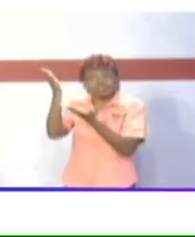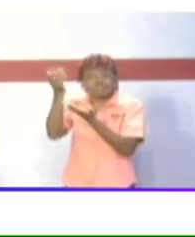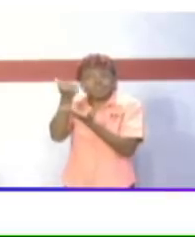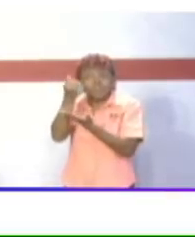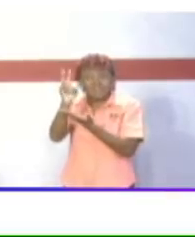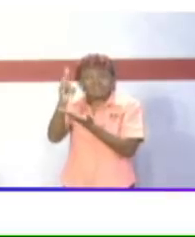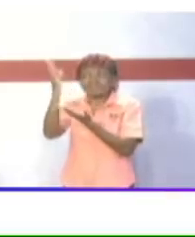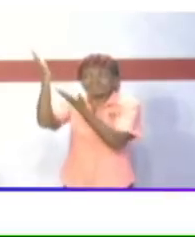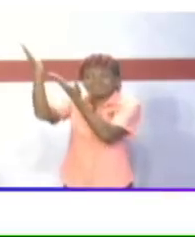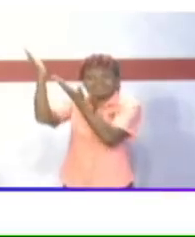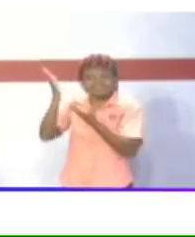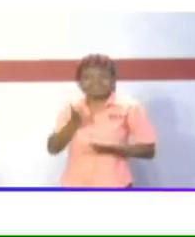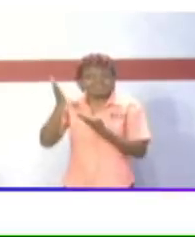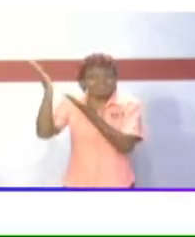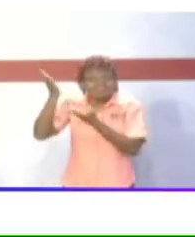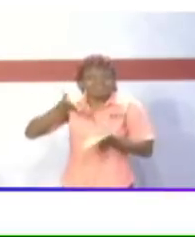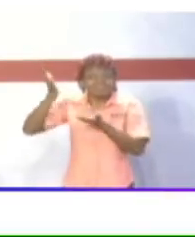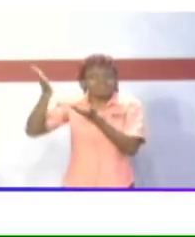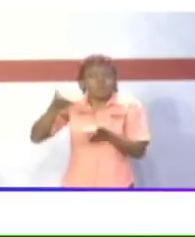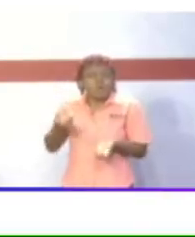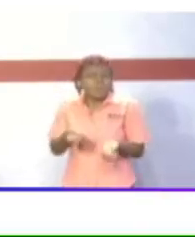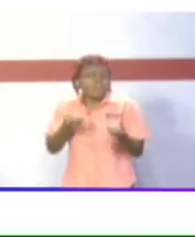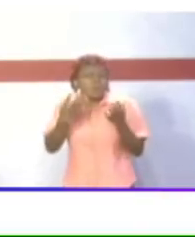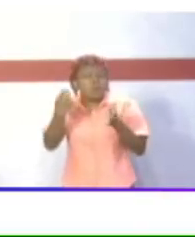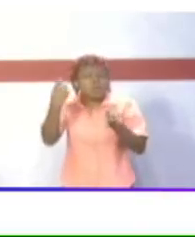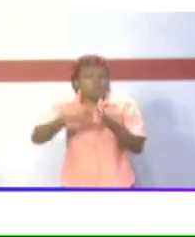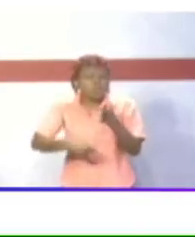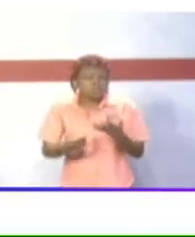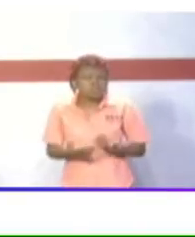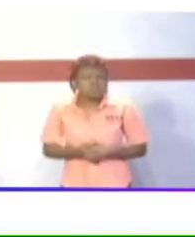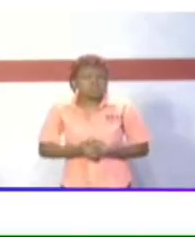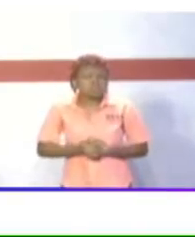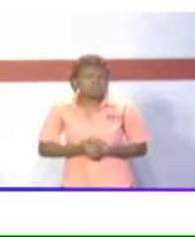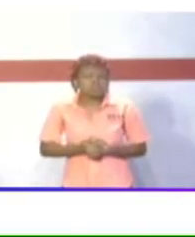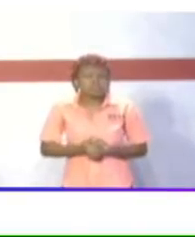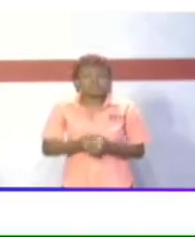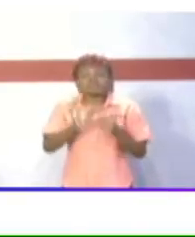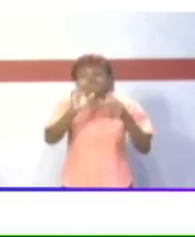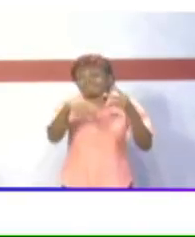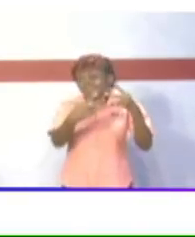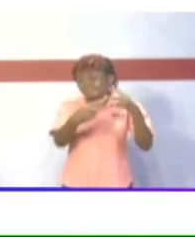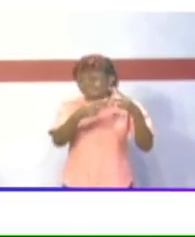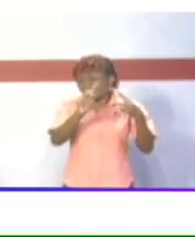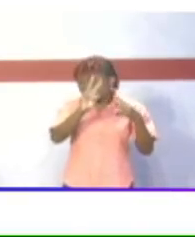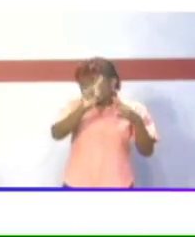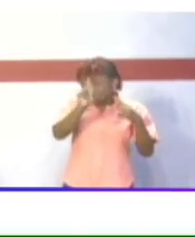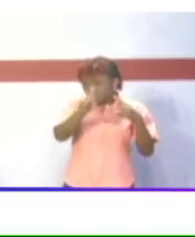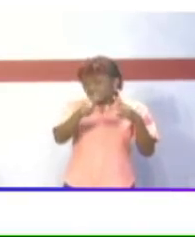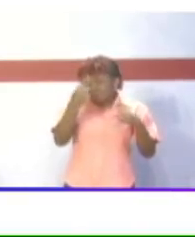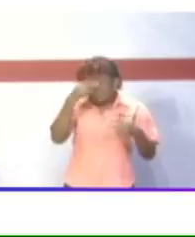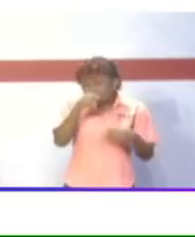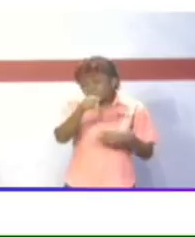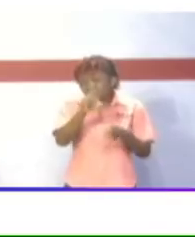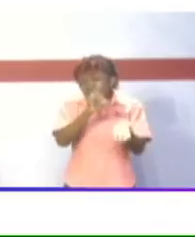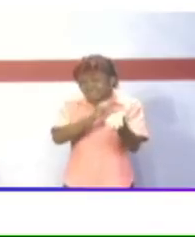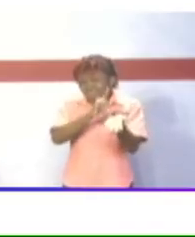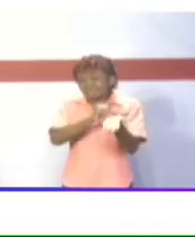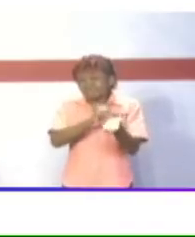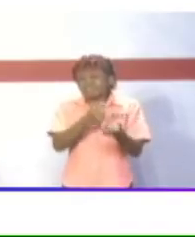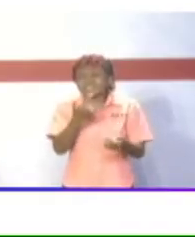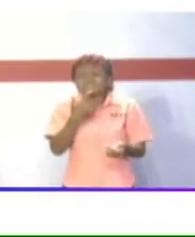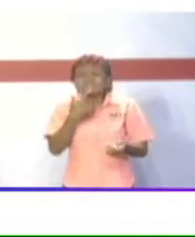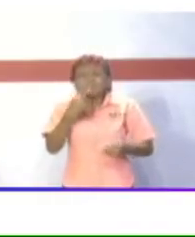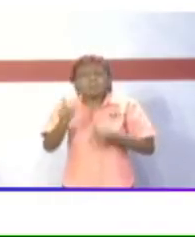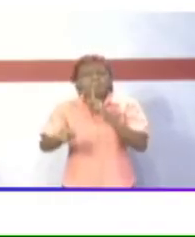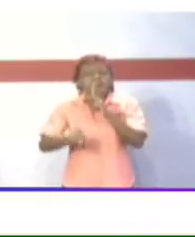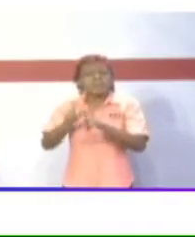first question. And Dr. Richards, second question is for you. You said people are coming in late. So I'm guessing